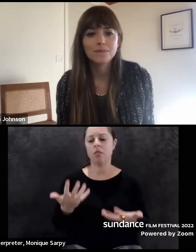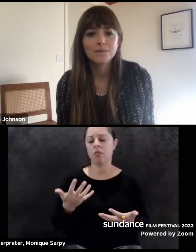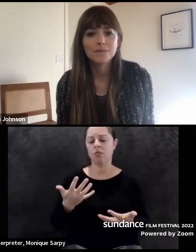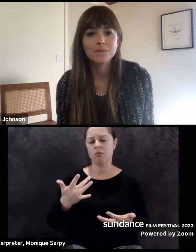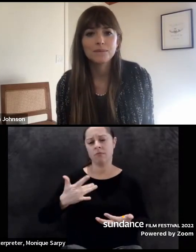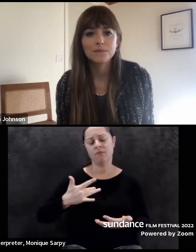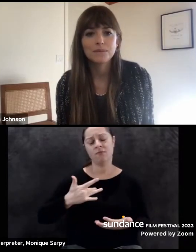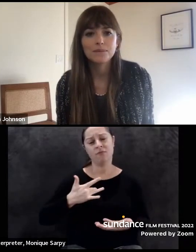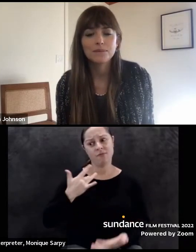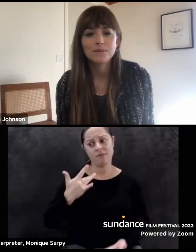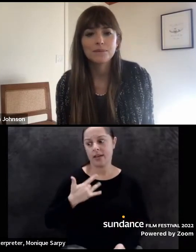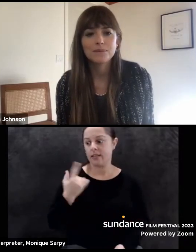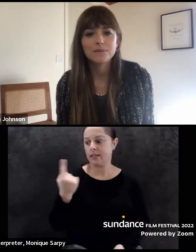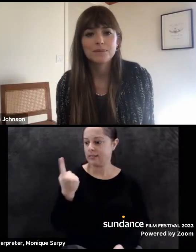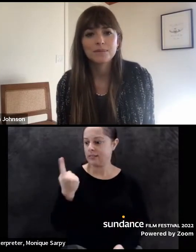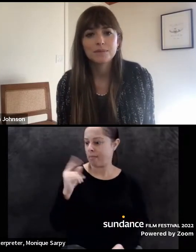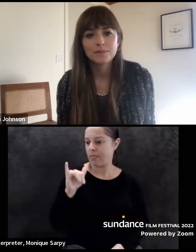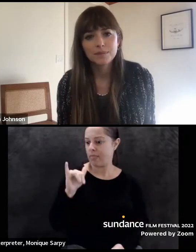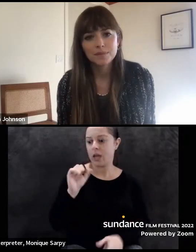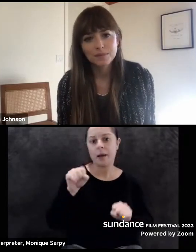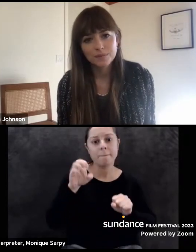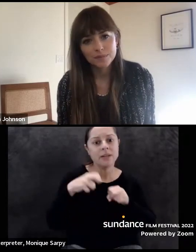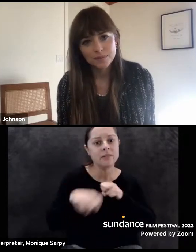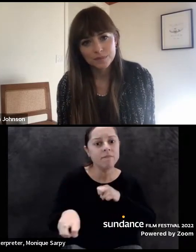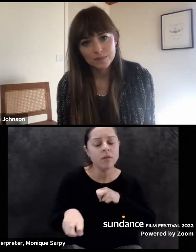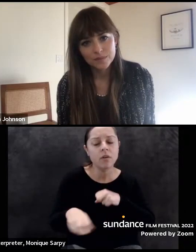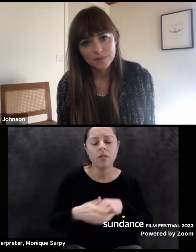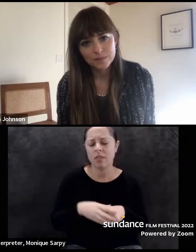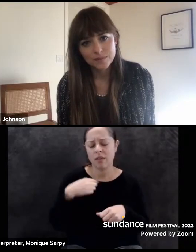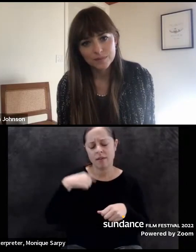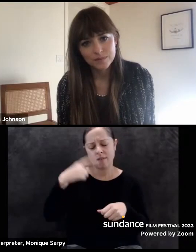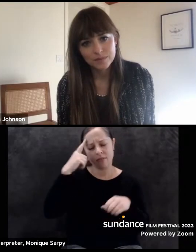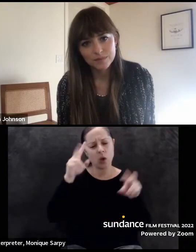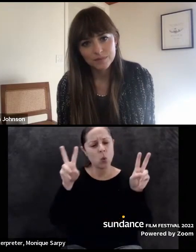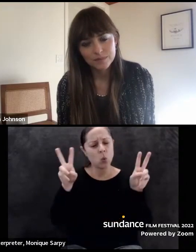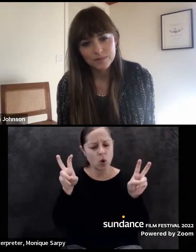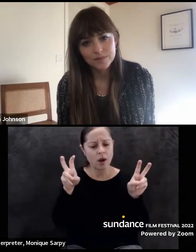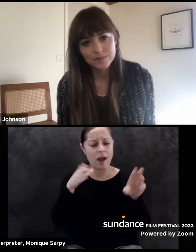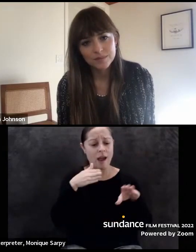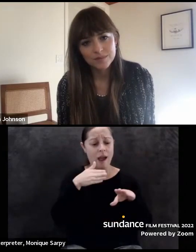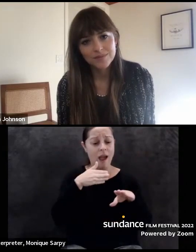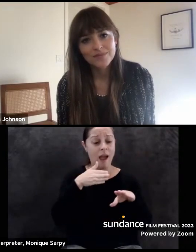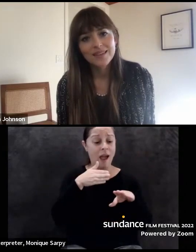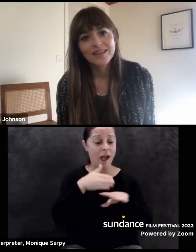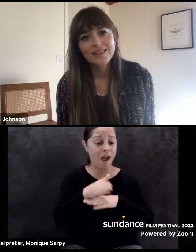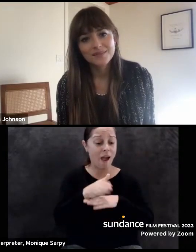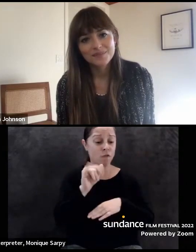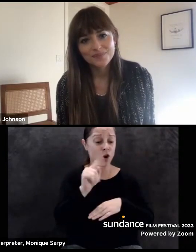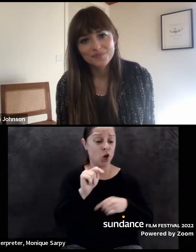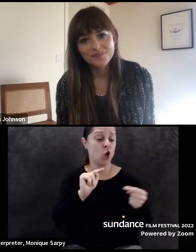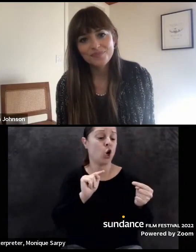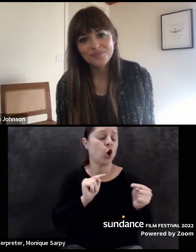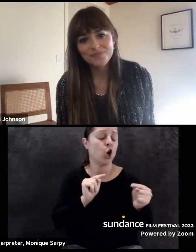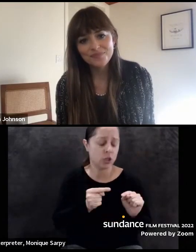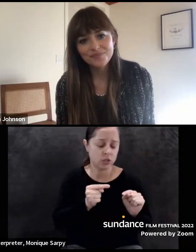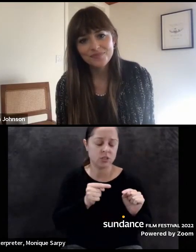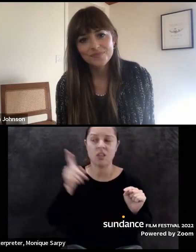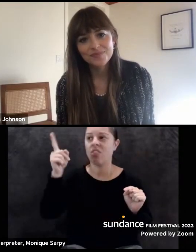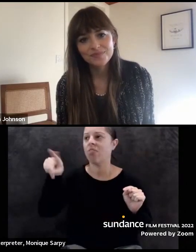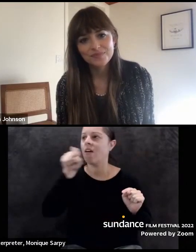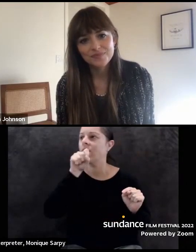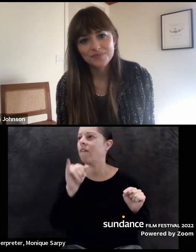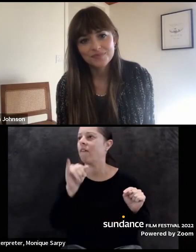something that can be difficult. And I remember the quote, something to the effect of, "After it hurts, they love it." And I remember